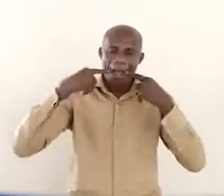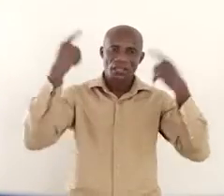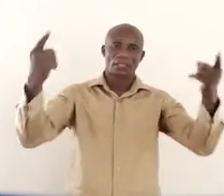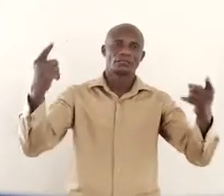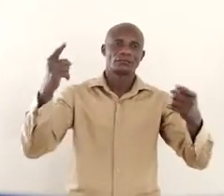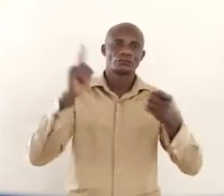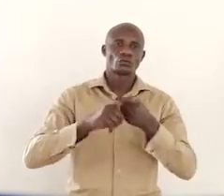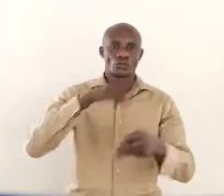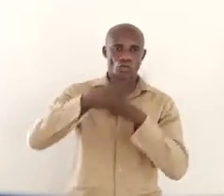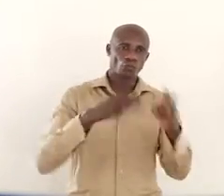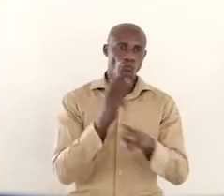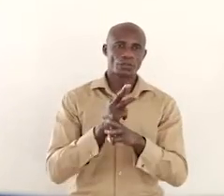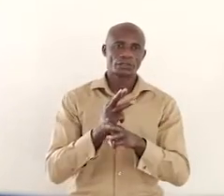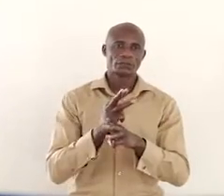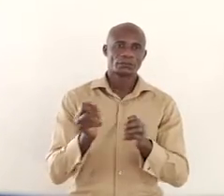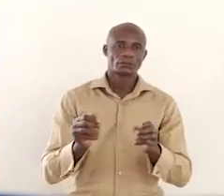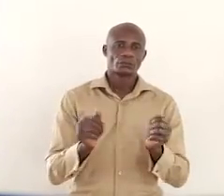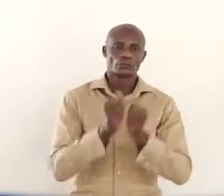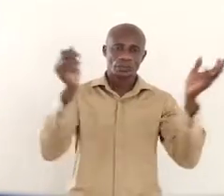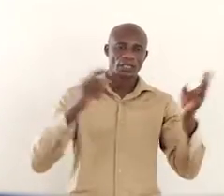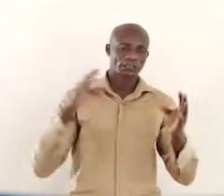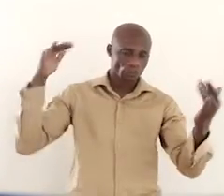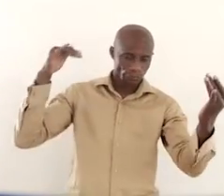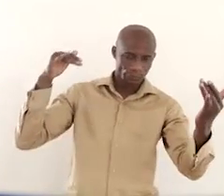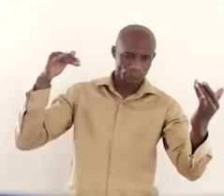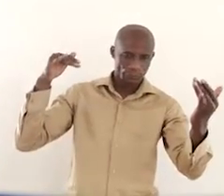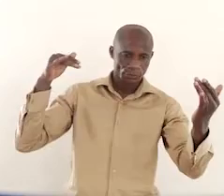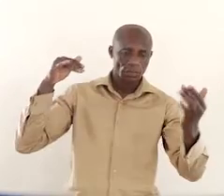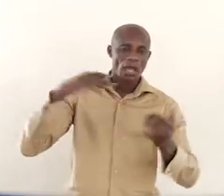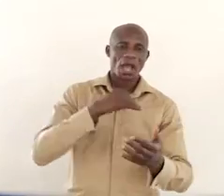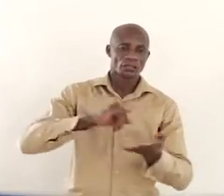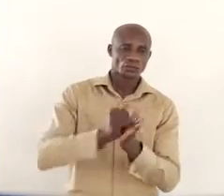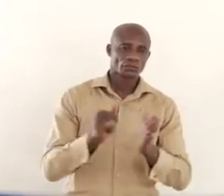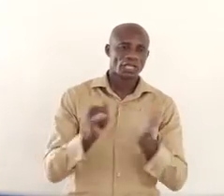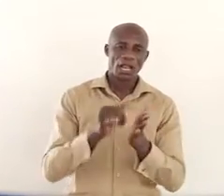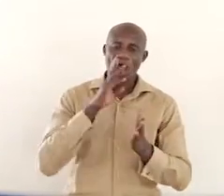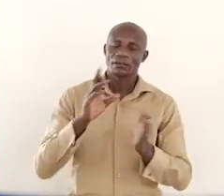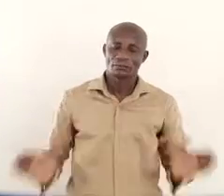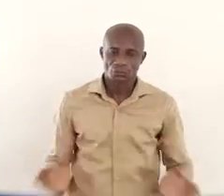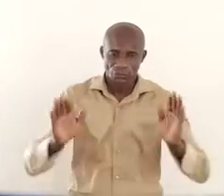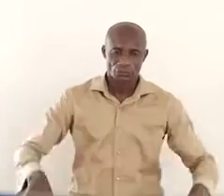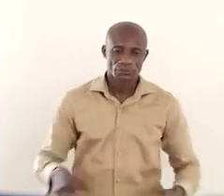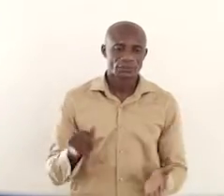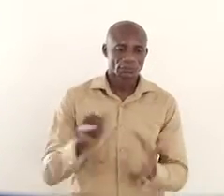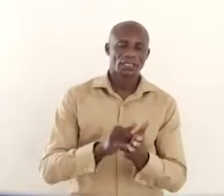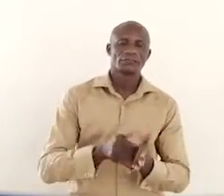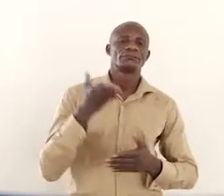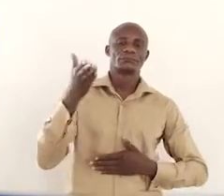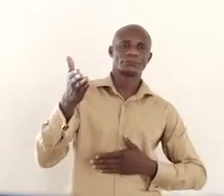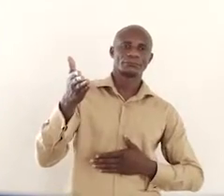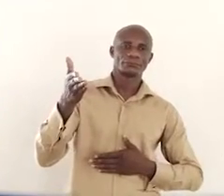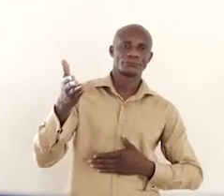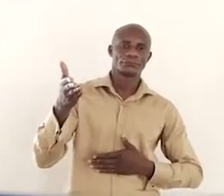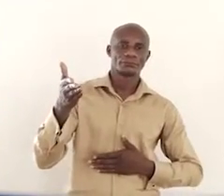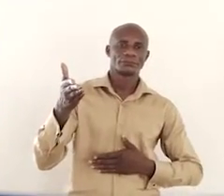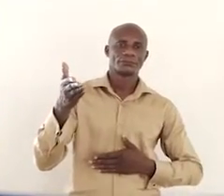and to announce to a hopeless world, to declare to a discouraged and despairing people that what? That the